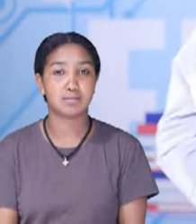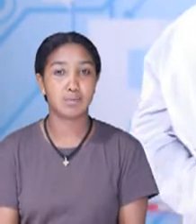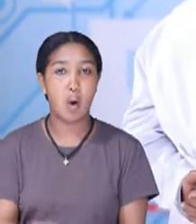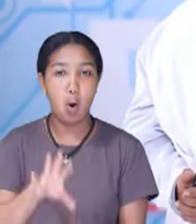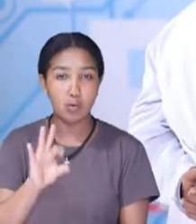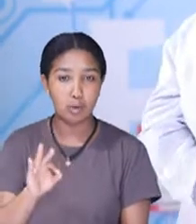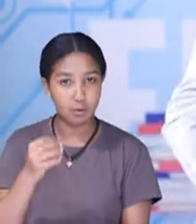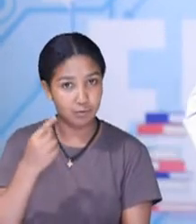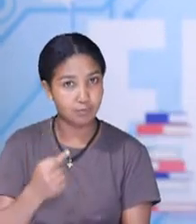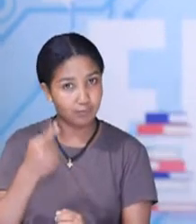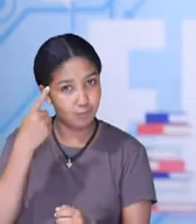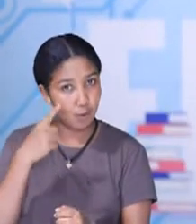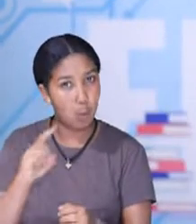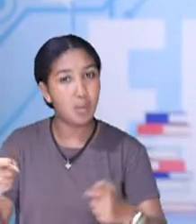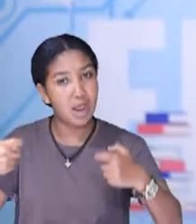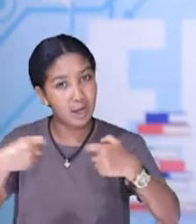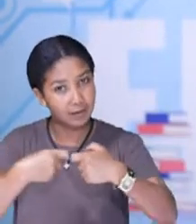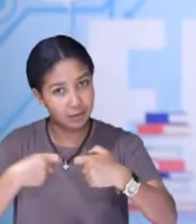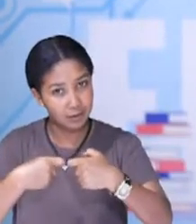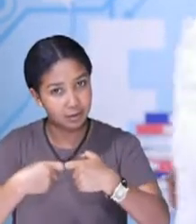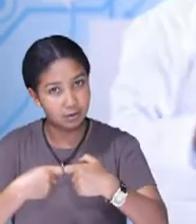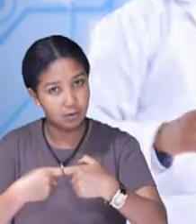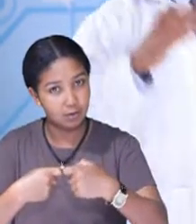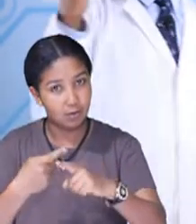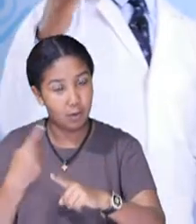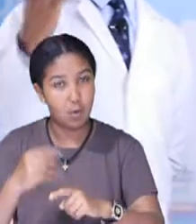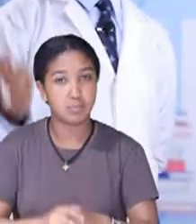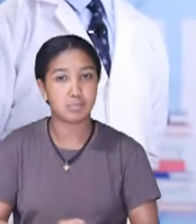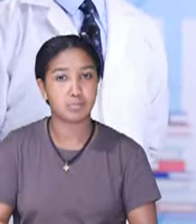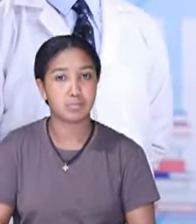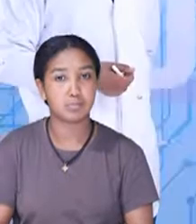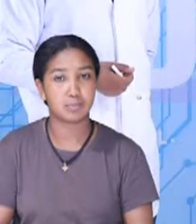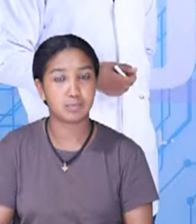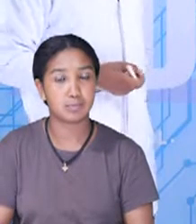obtained from electric discharges from thunderstorm